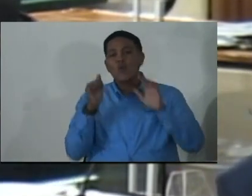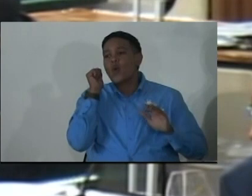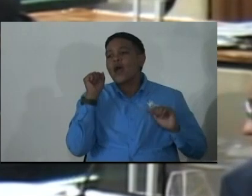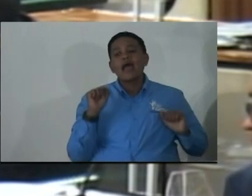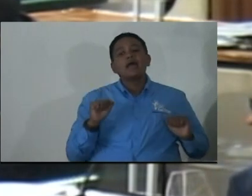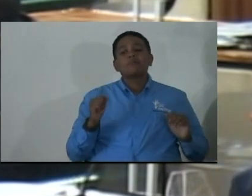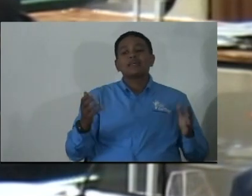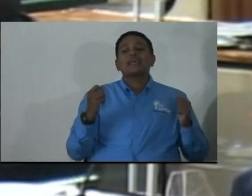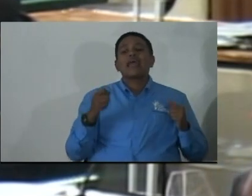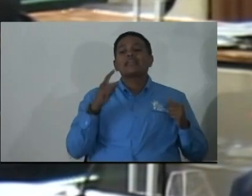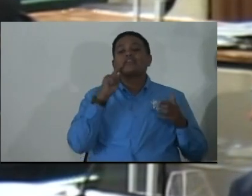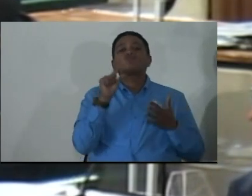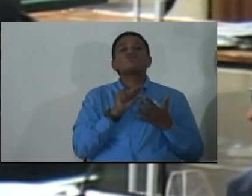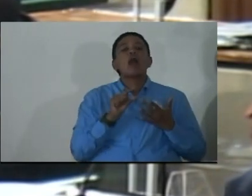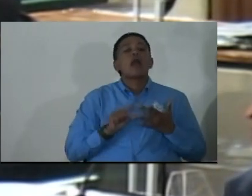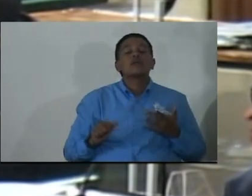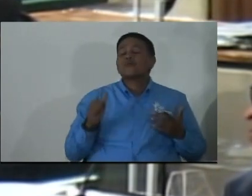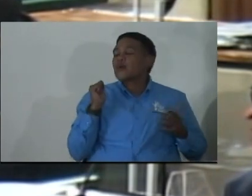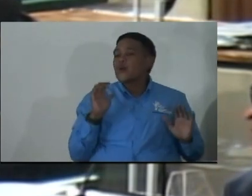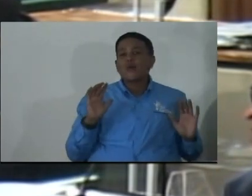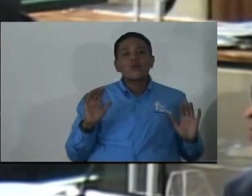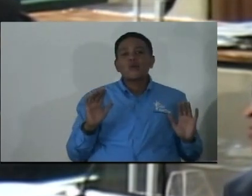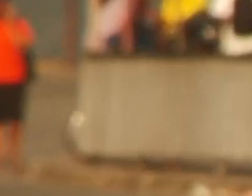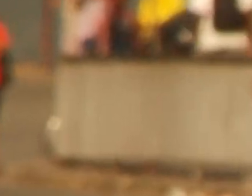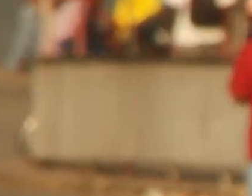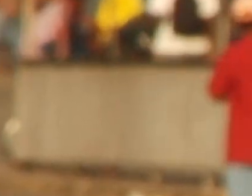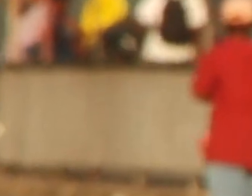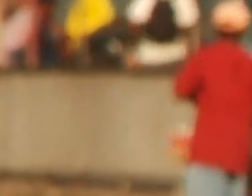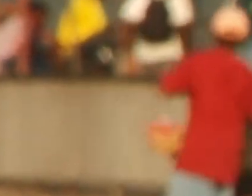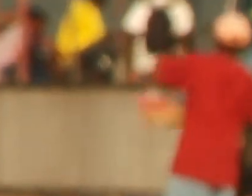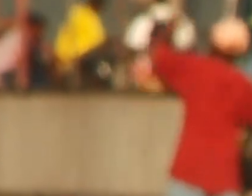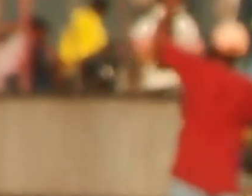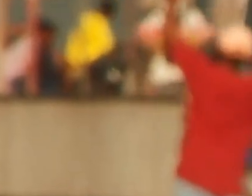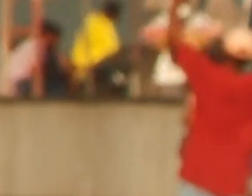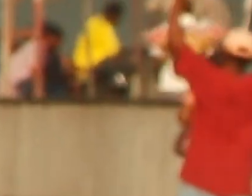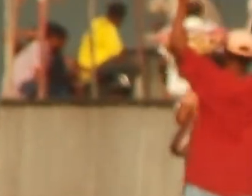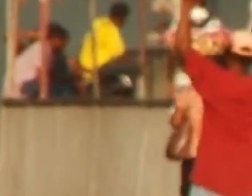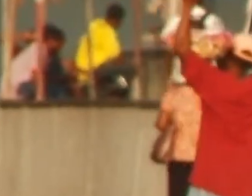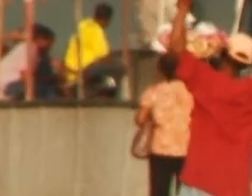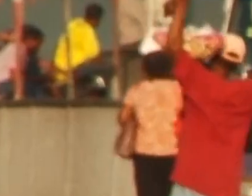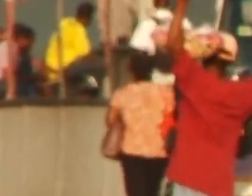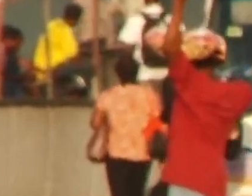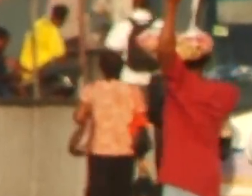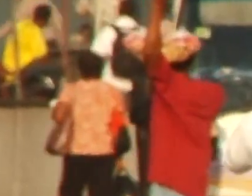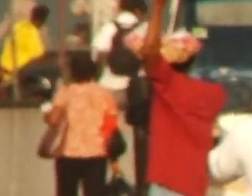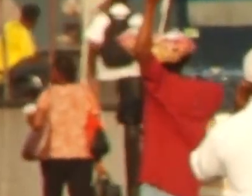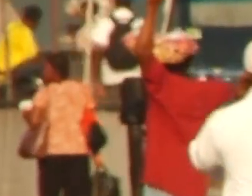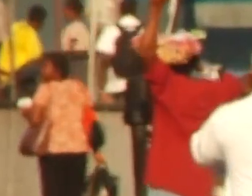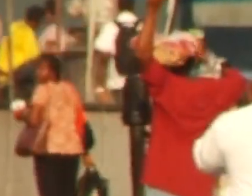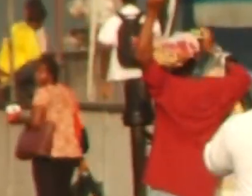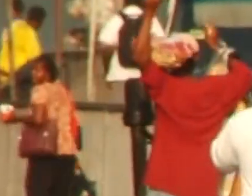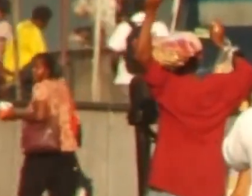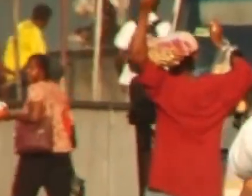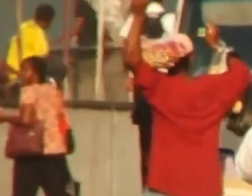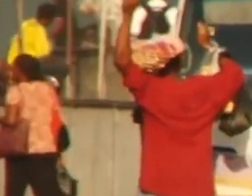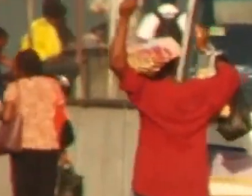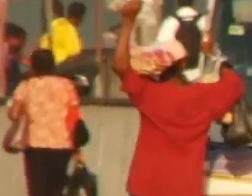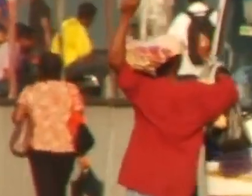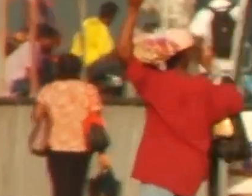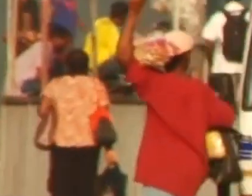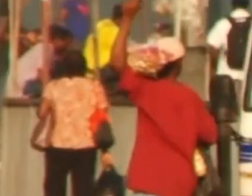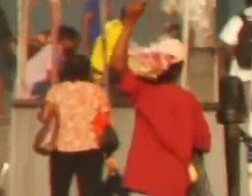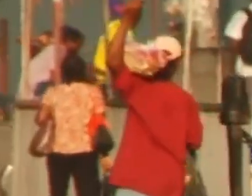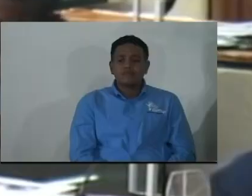get the grant, the $10,000 if you do that. The finance minister said government is removing the income qualification from